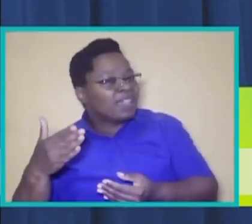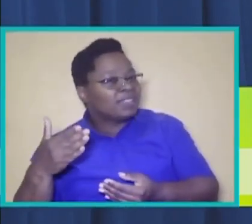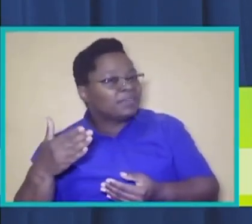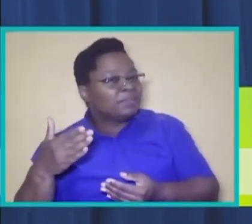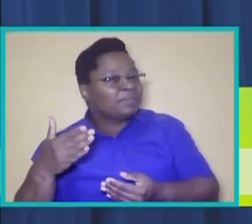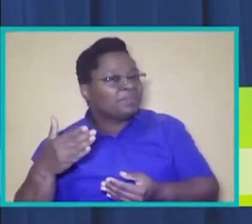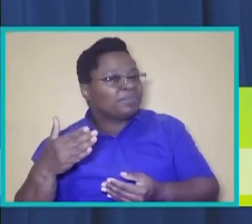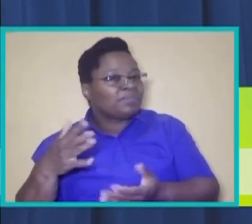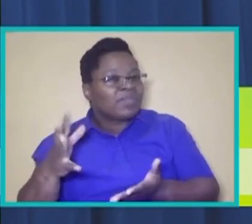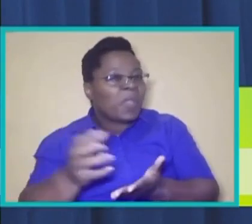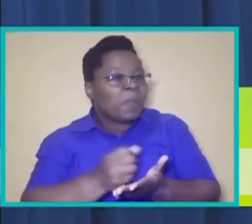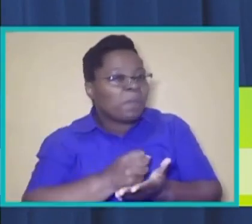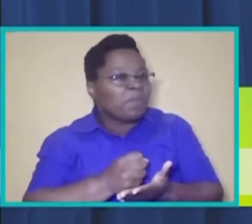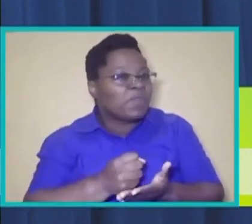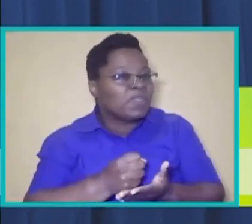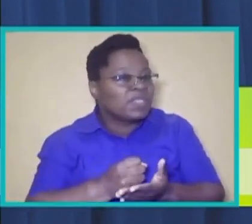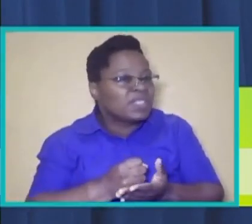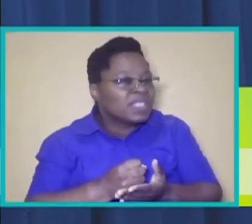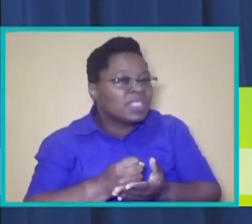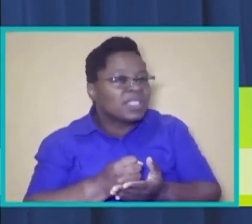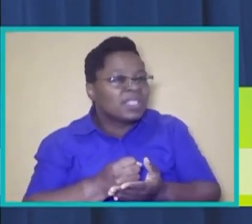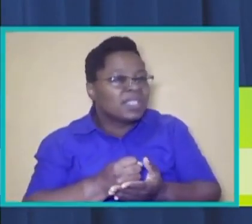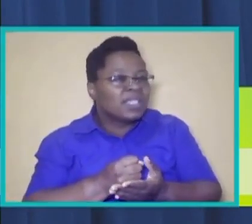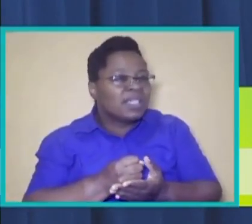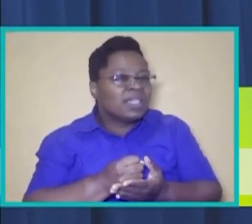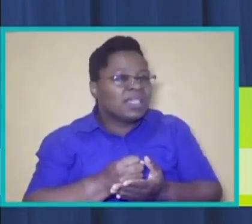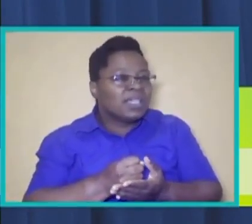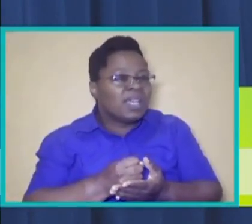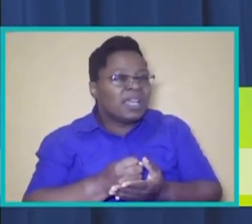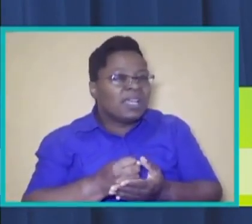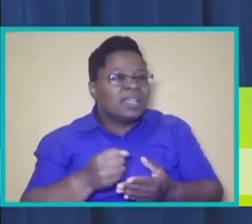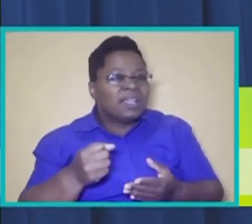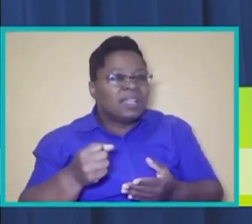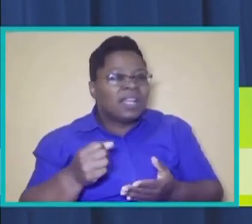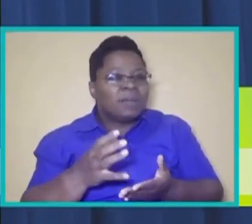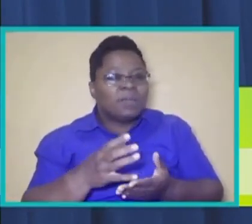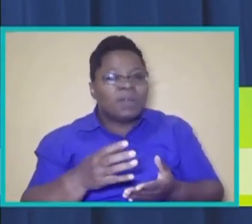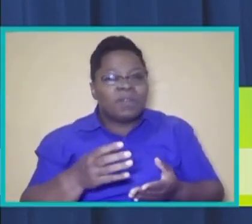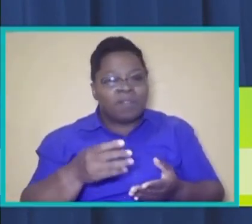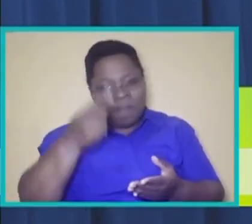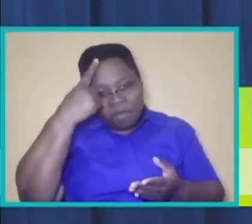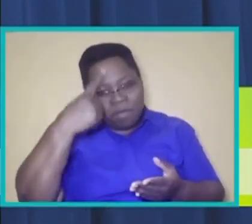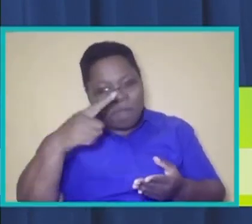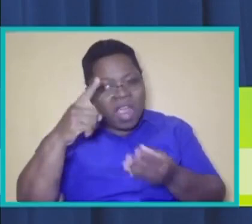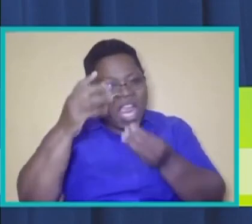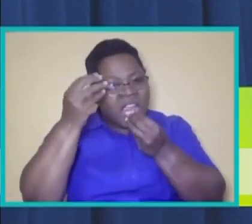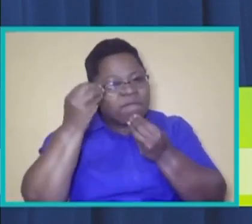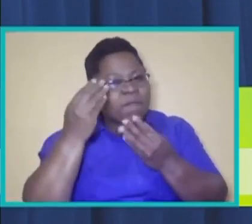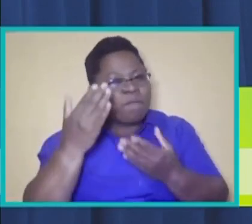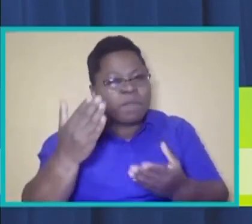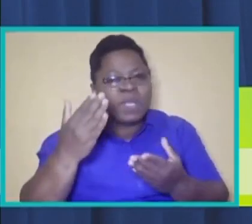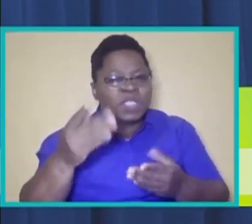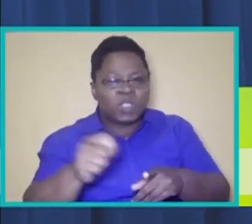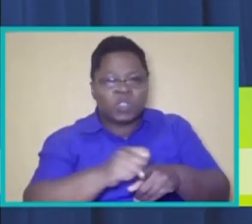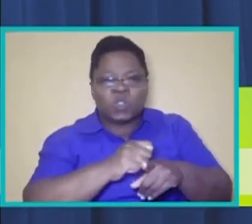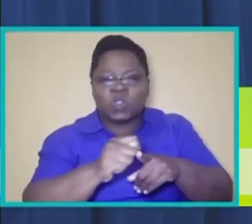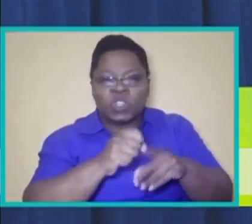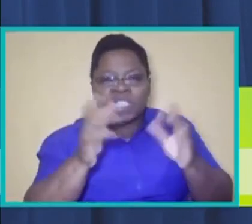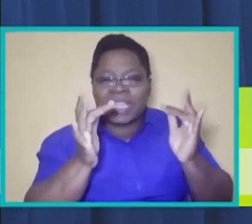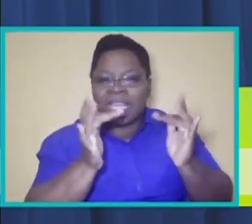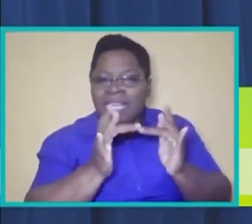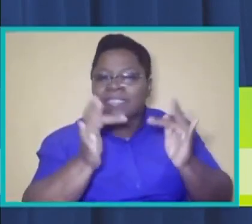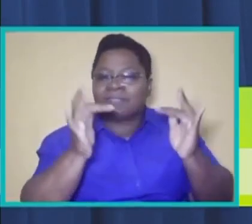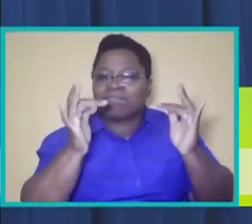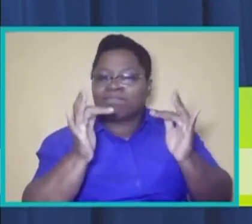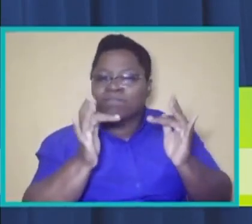of information, training, etc., online creates that,